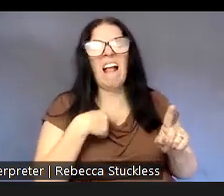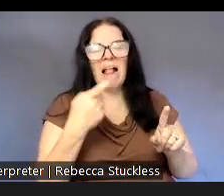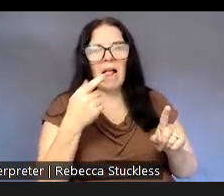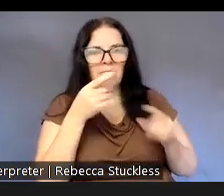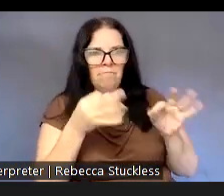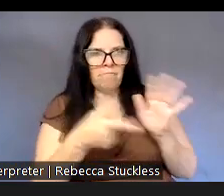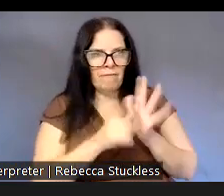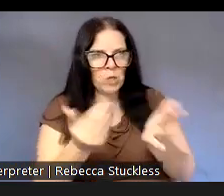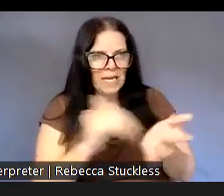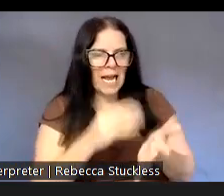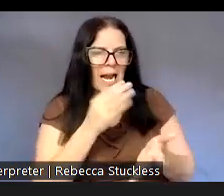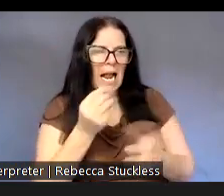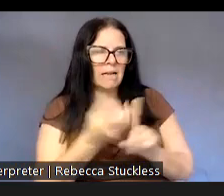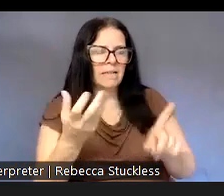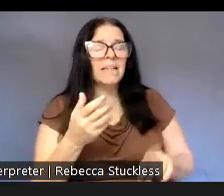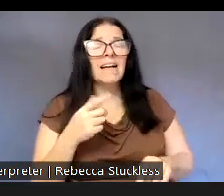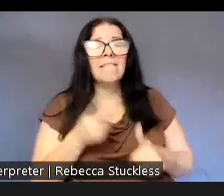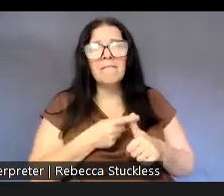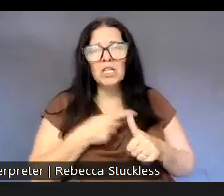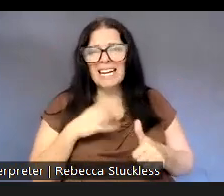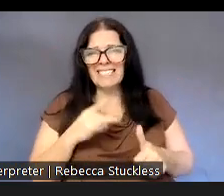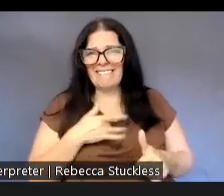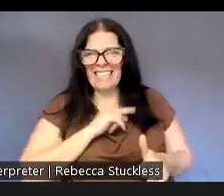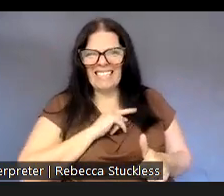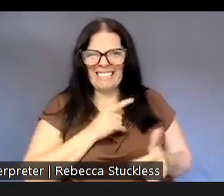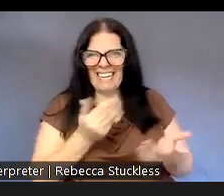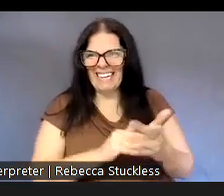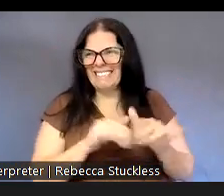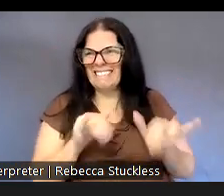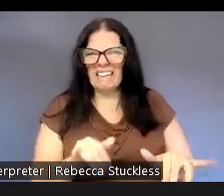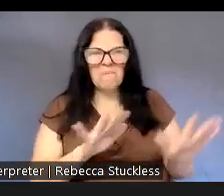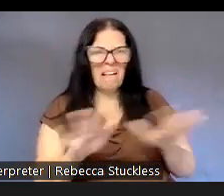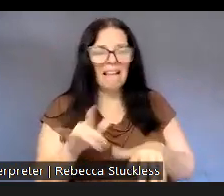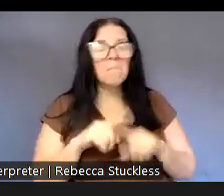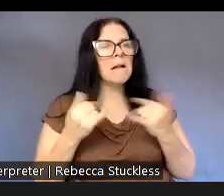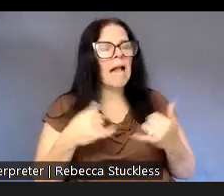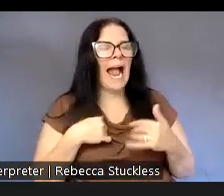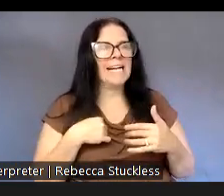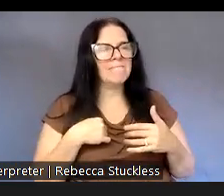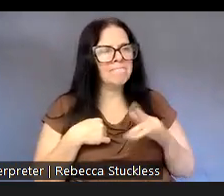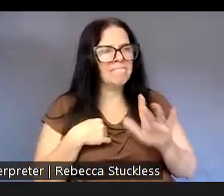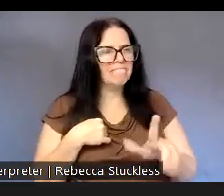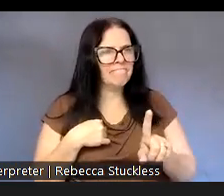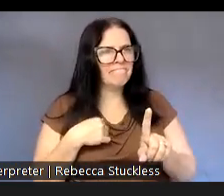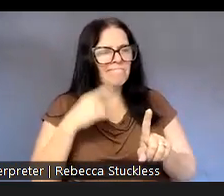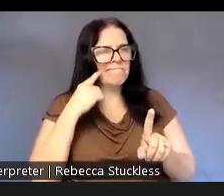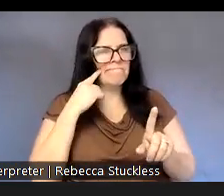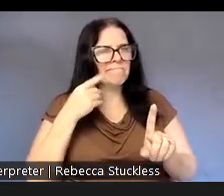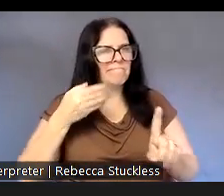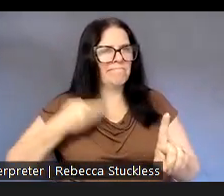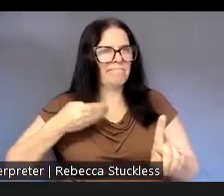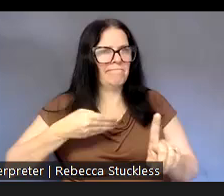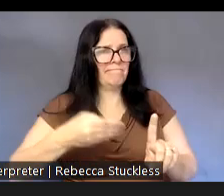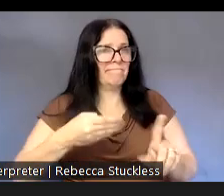guilty about that at first, but then I remembered that there's been um, at least three Jaws